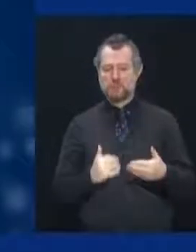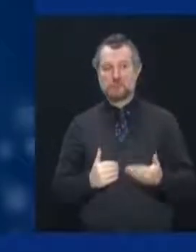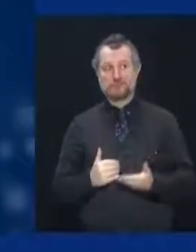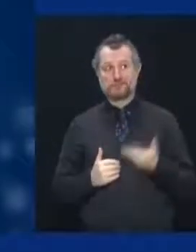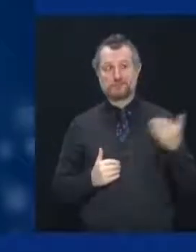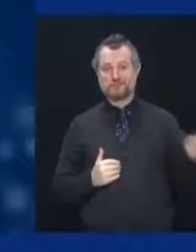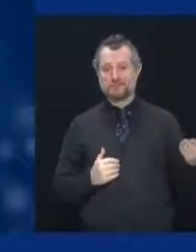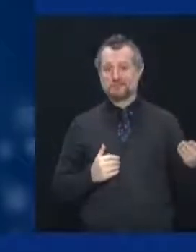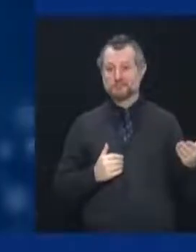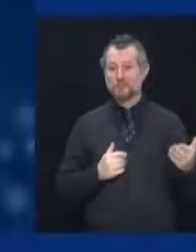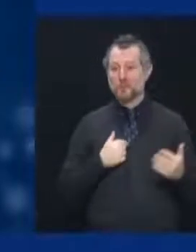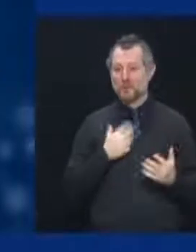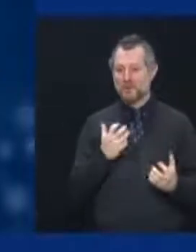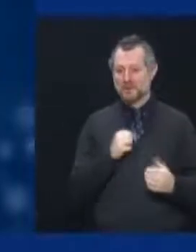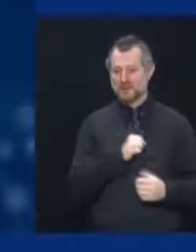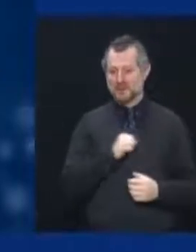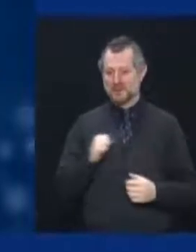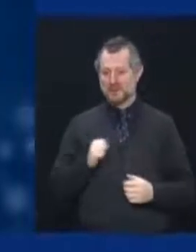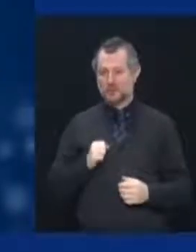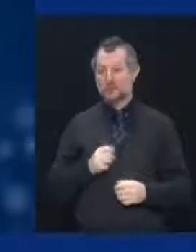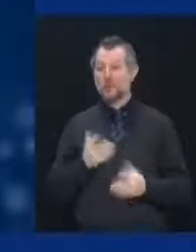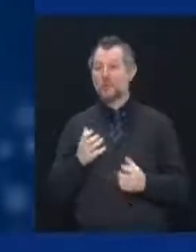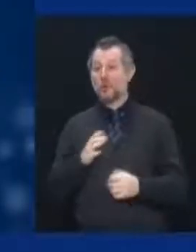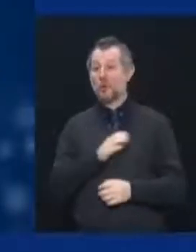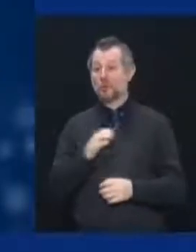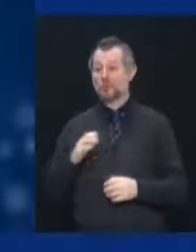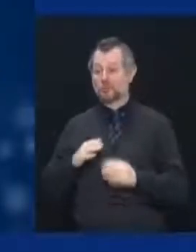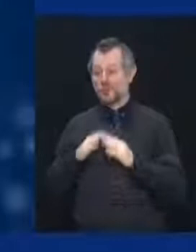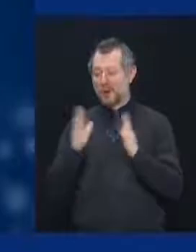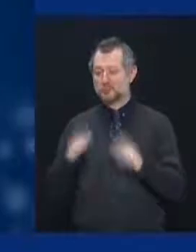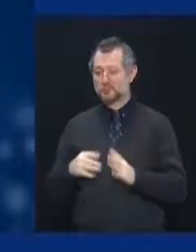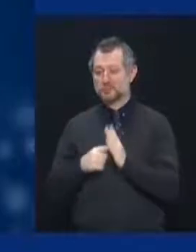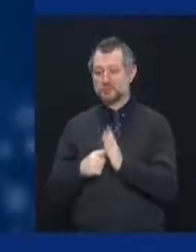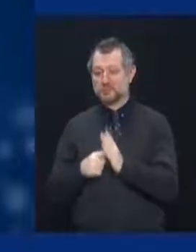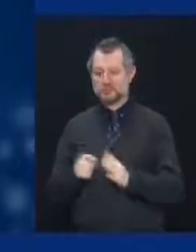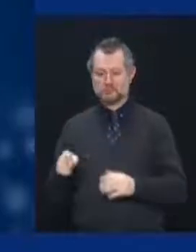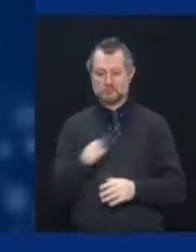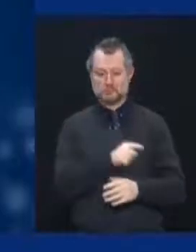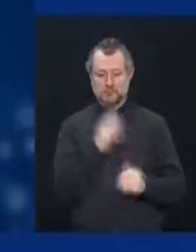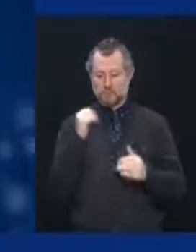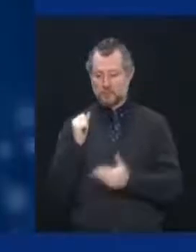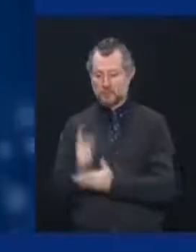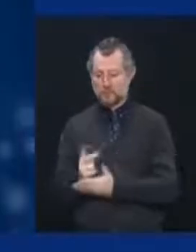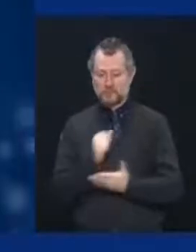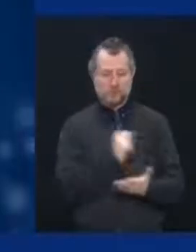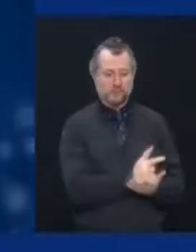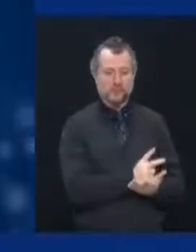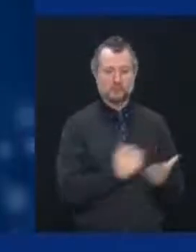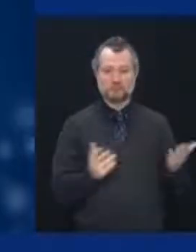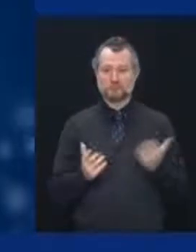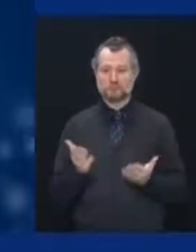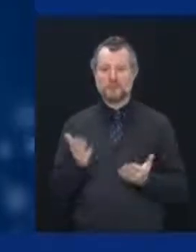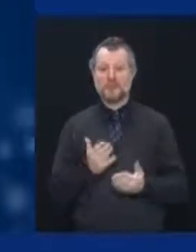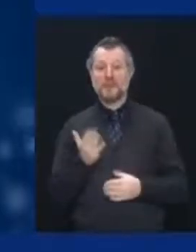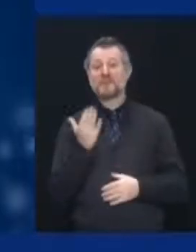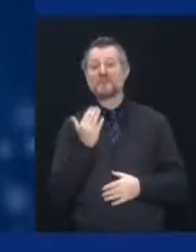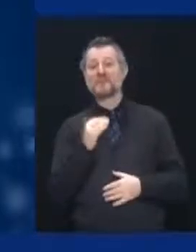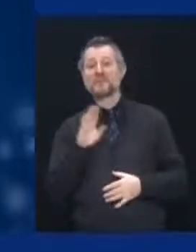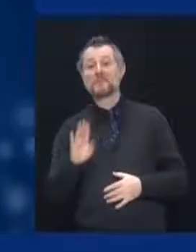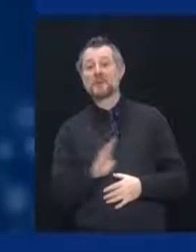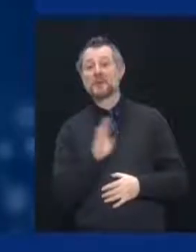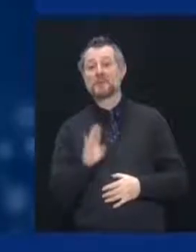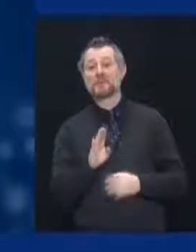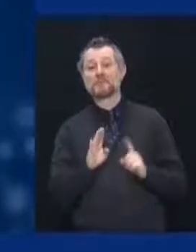Senate and the House members to actually deliver that. The $15 billion in